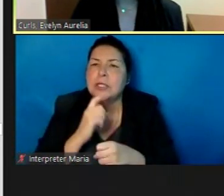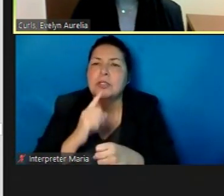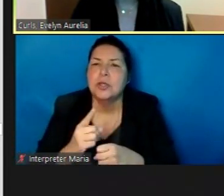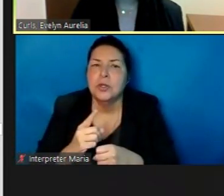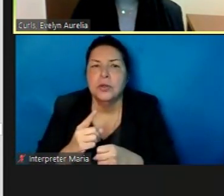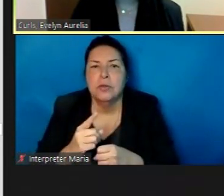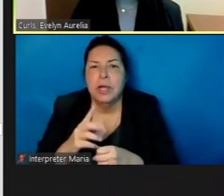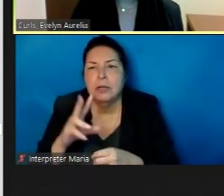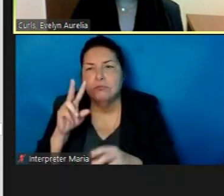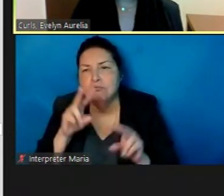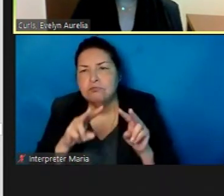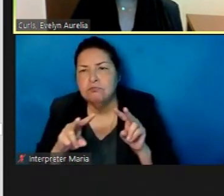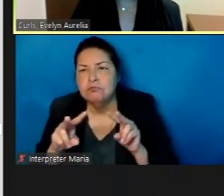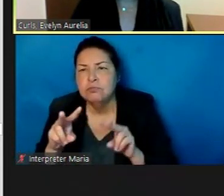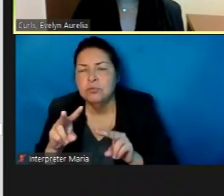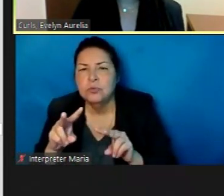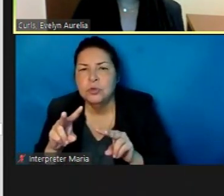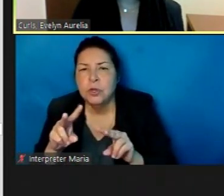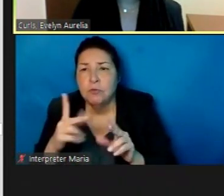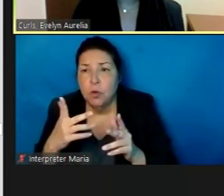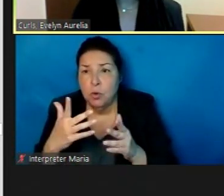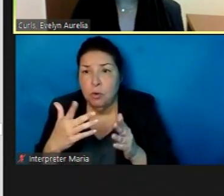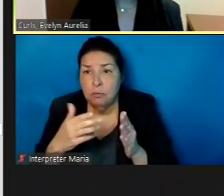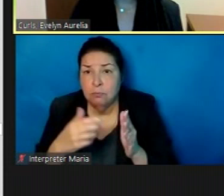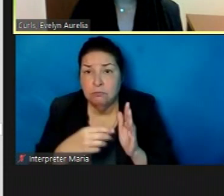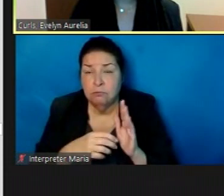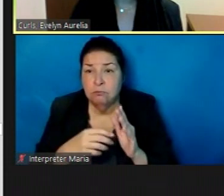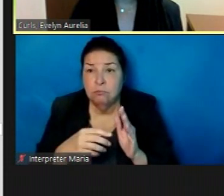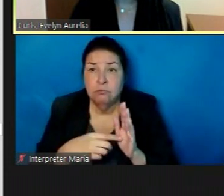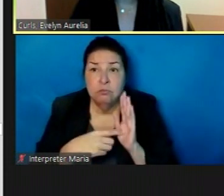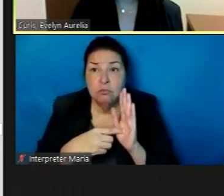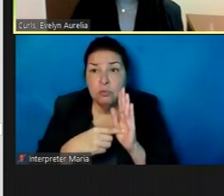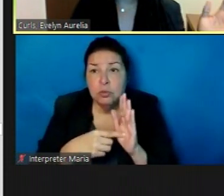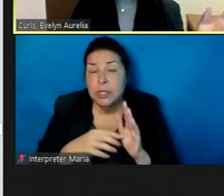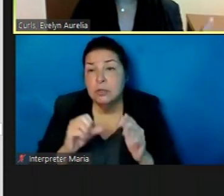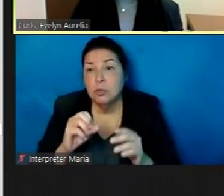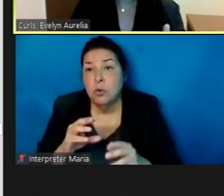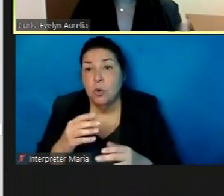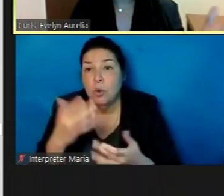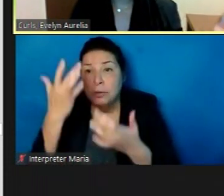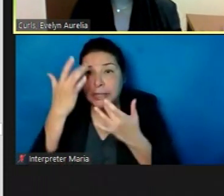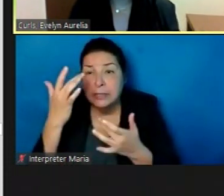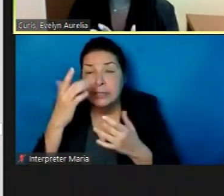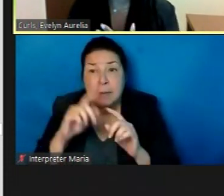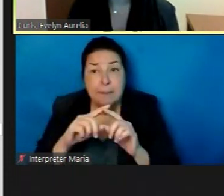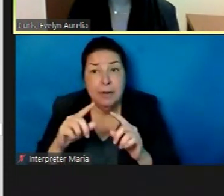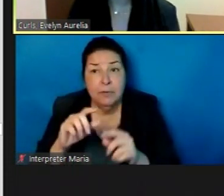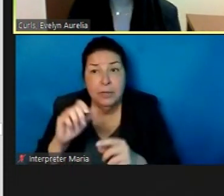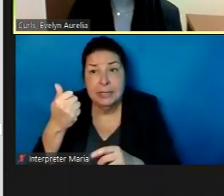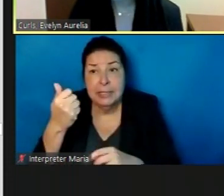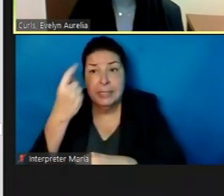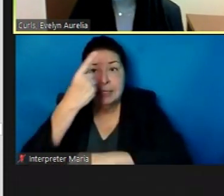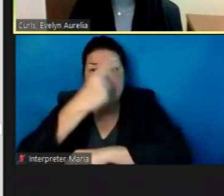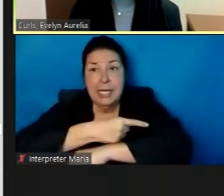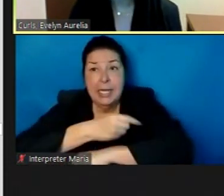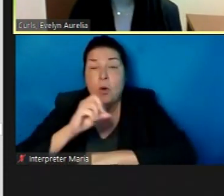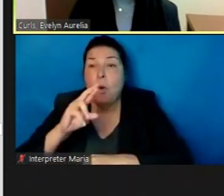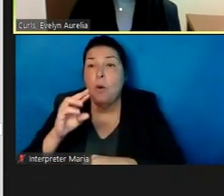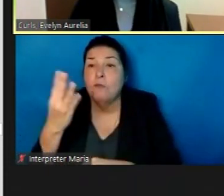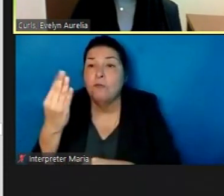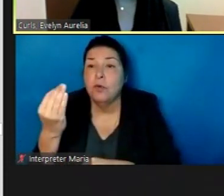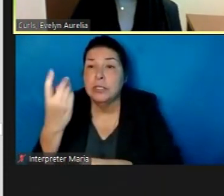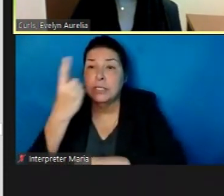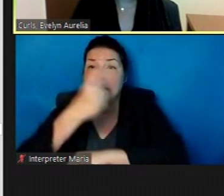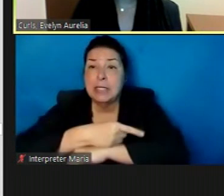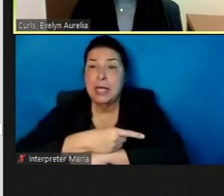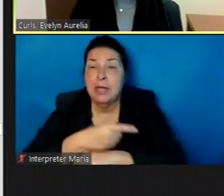looking for any signs or symptoms. But as far as the 10-day or 14-day quarantine that was required before